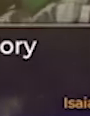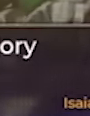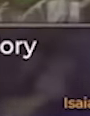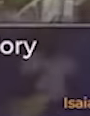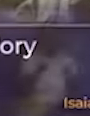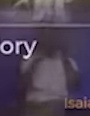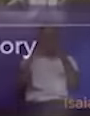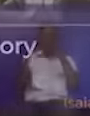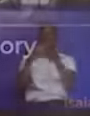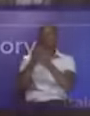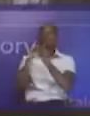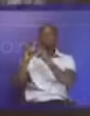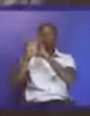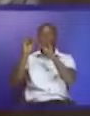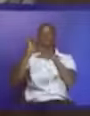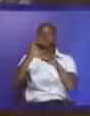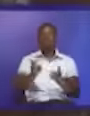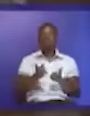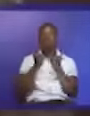light.